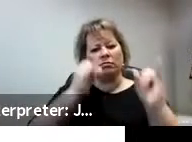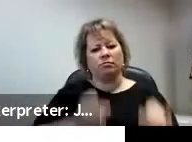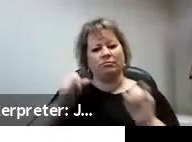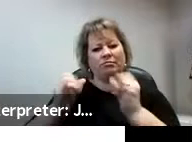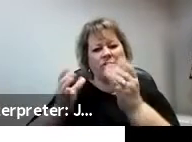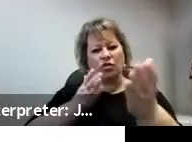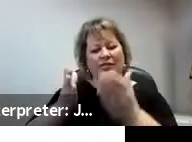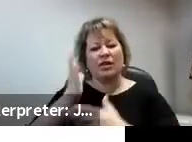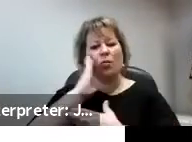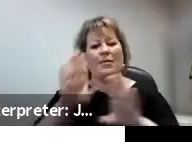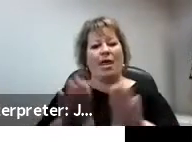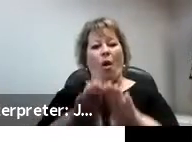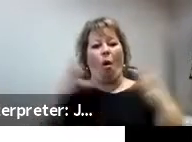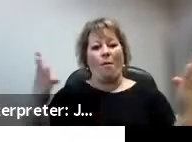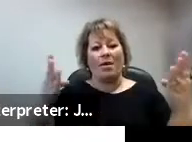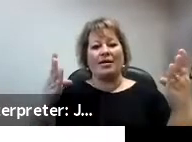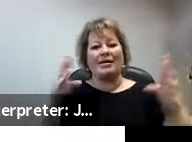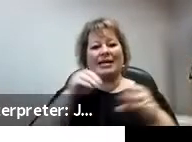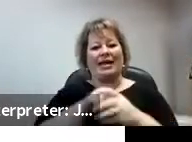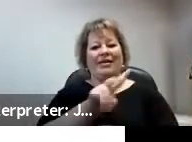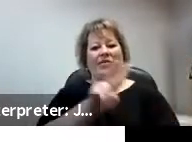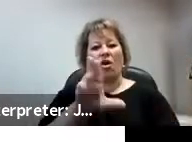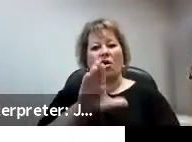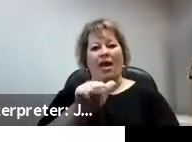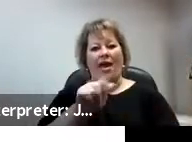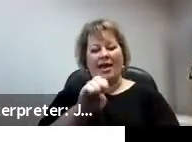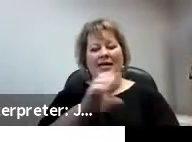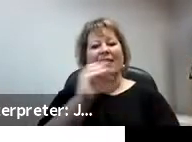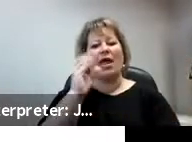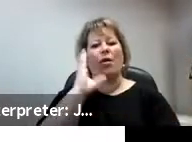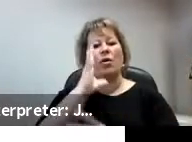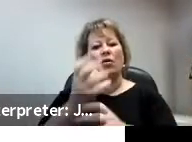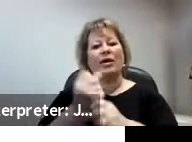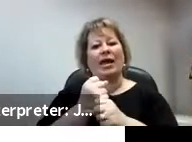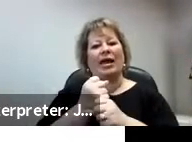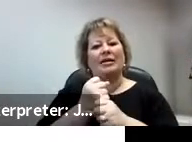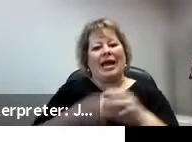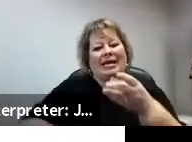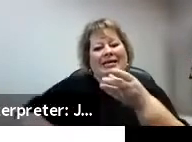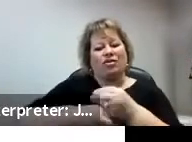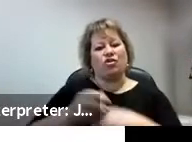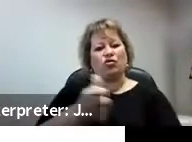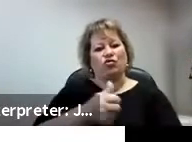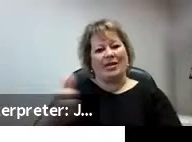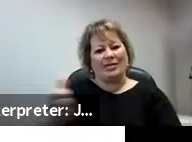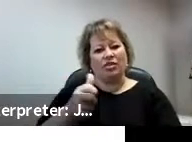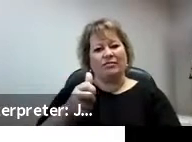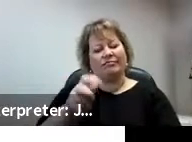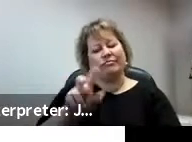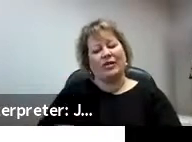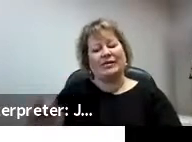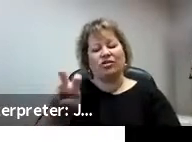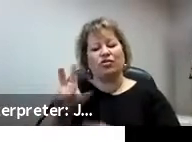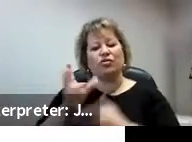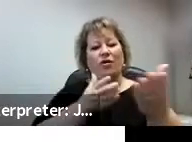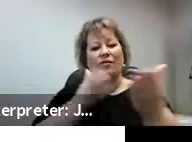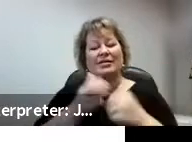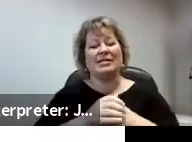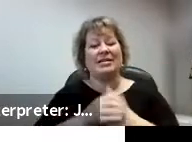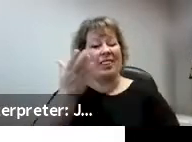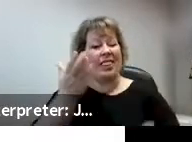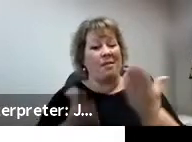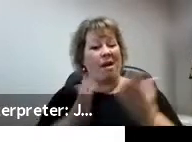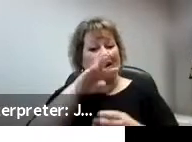be opened in a VR case and will receive additional transition services. These services may include assessments